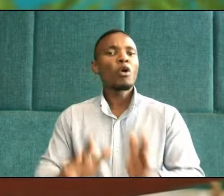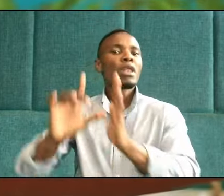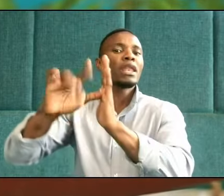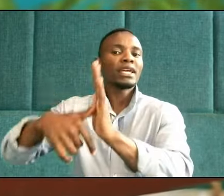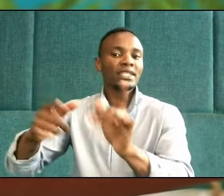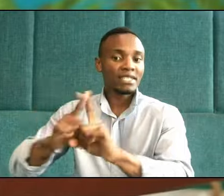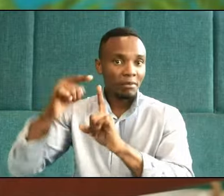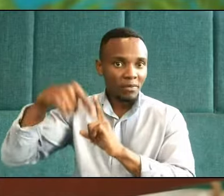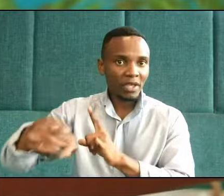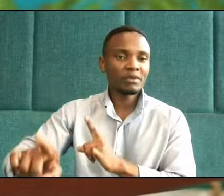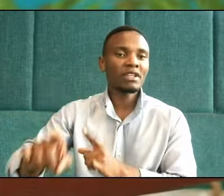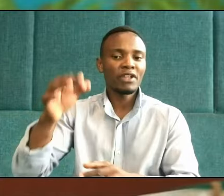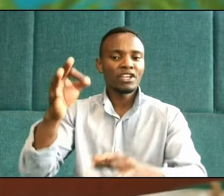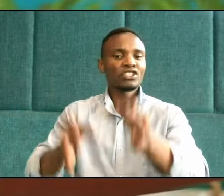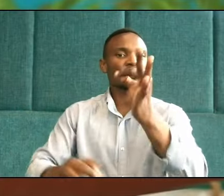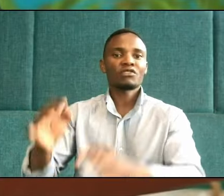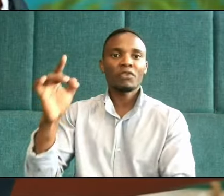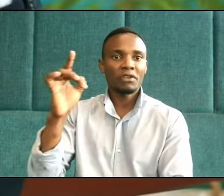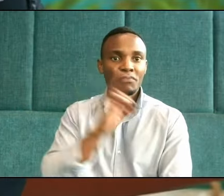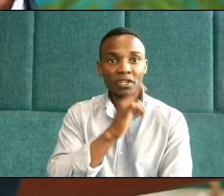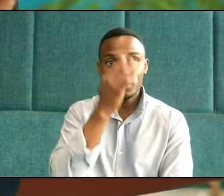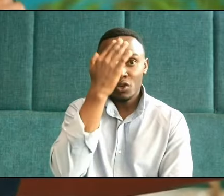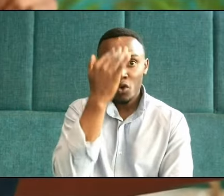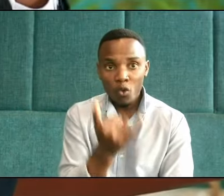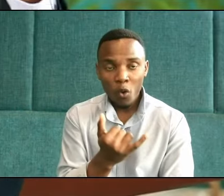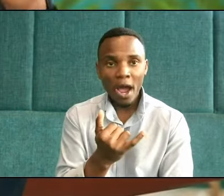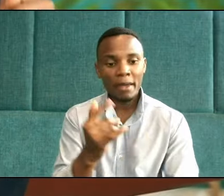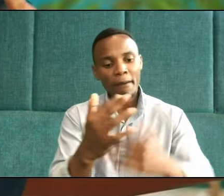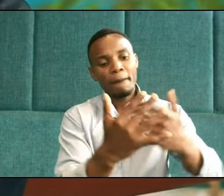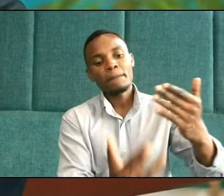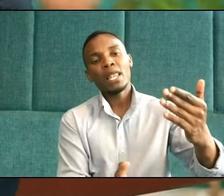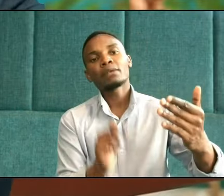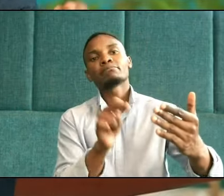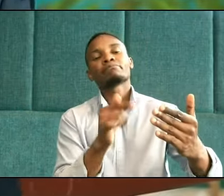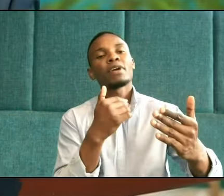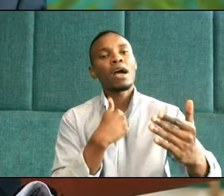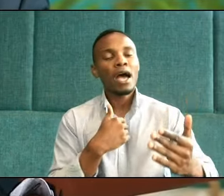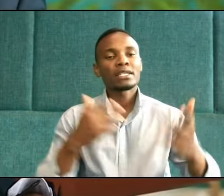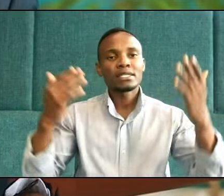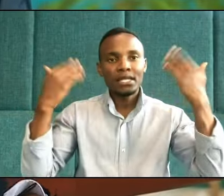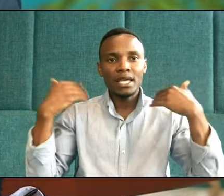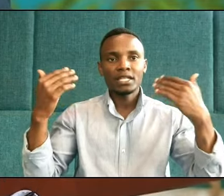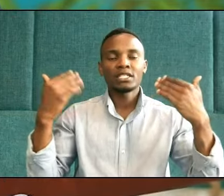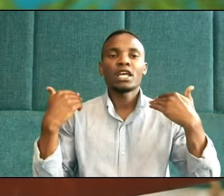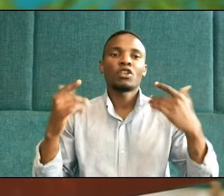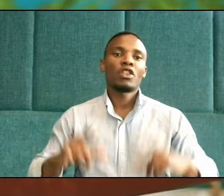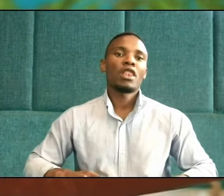also justify them, because it has eternity in it.